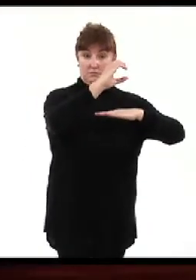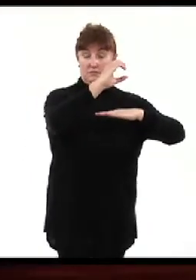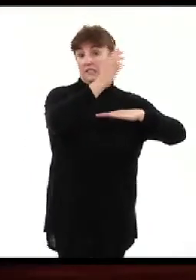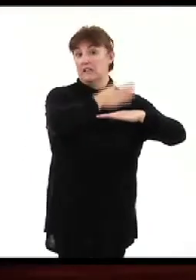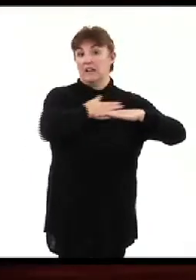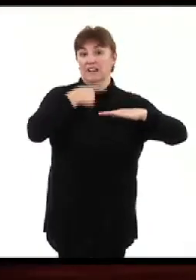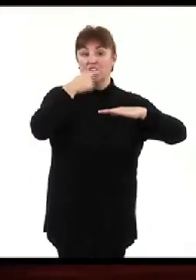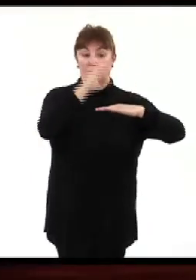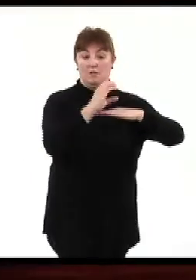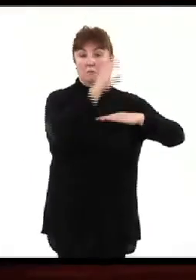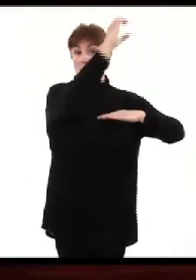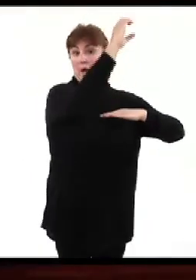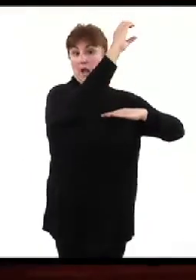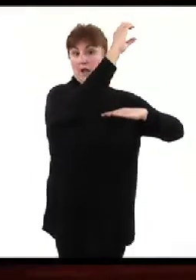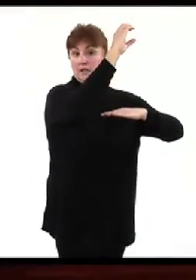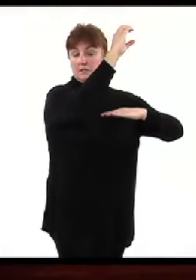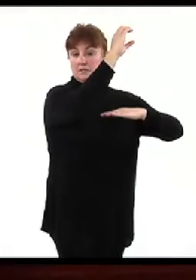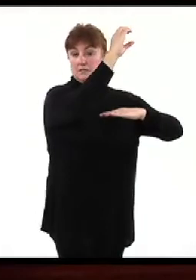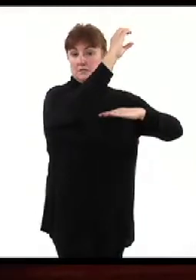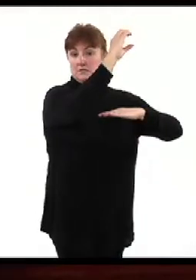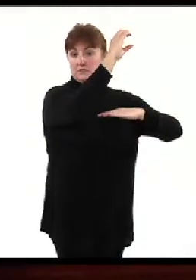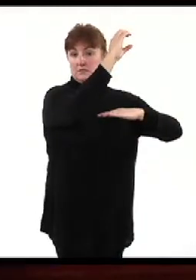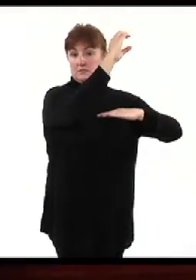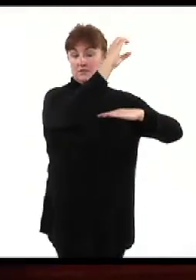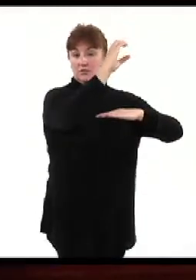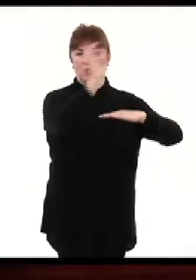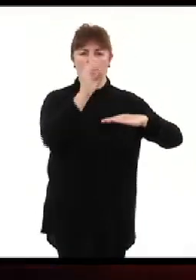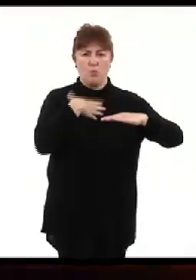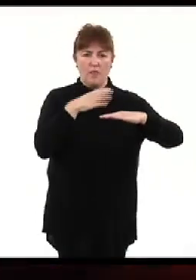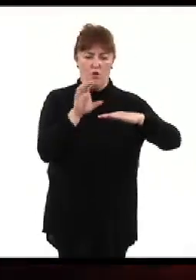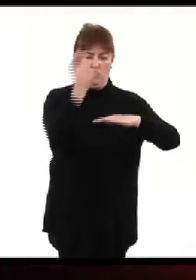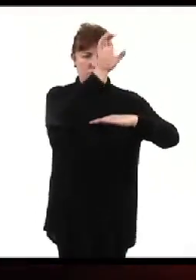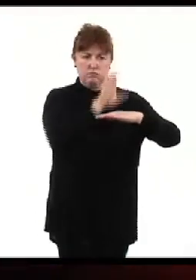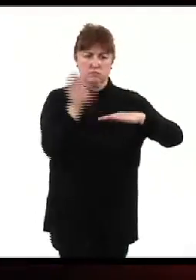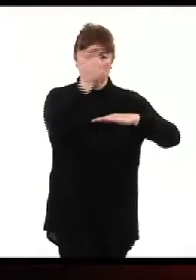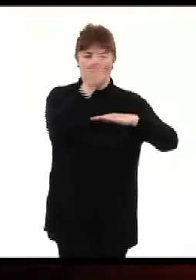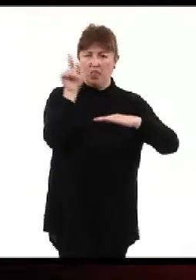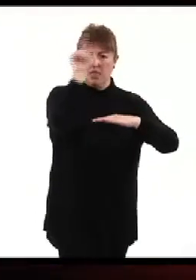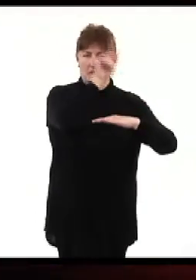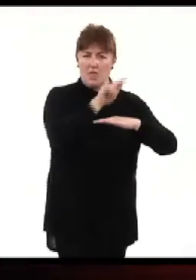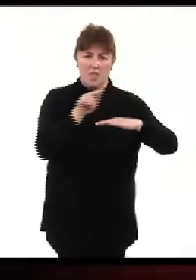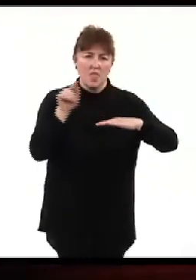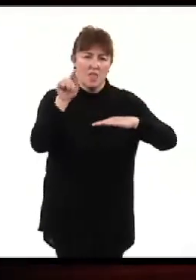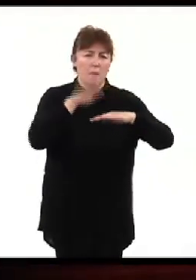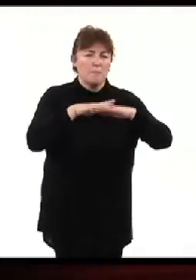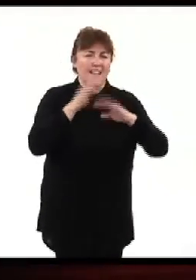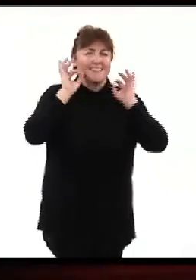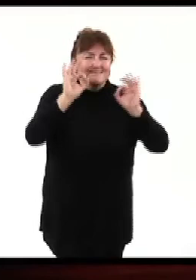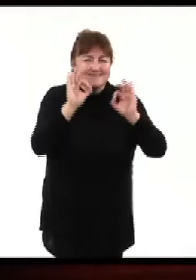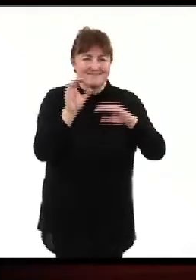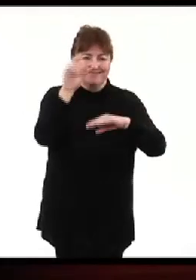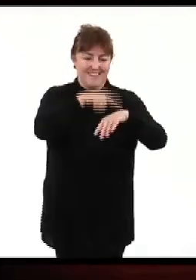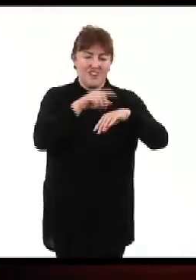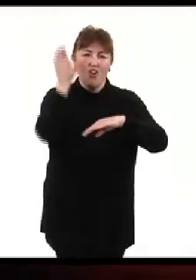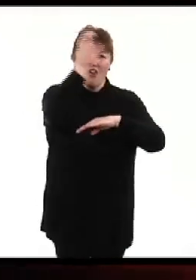far above, I can do this, I can do this, I can move it in lots of different places to indicate exactly where that clock is with respect to the